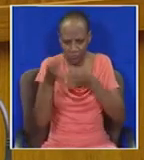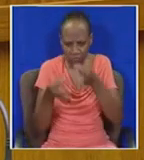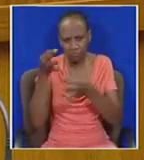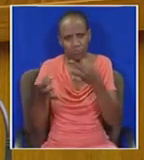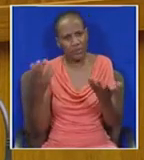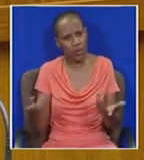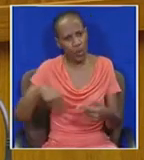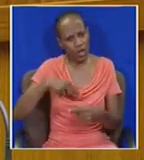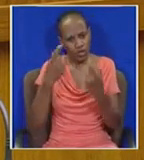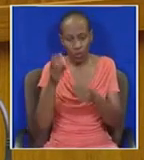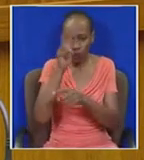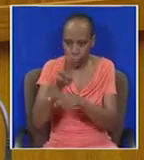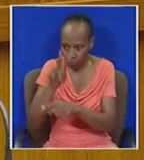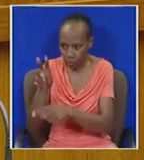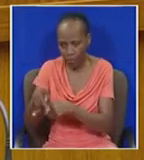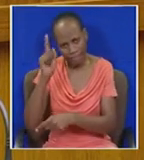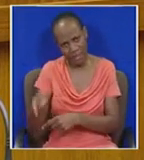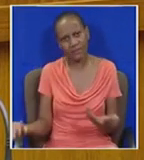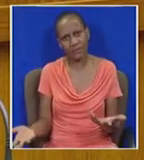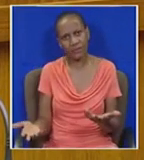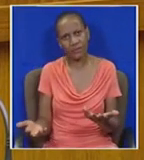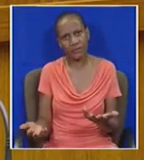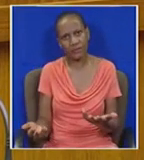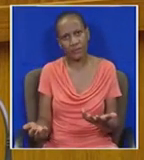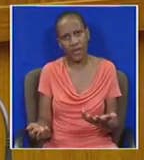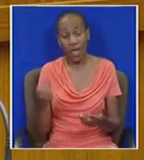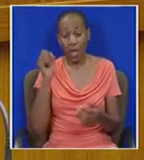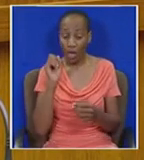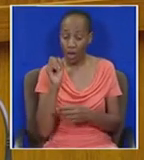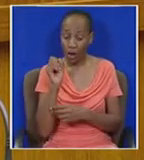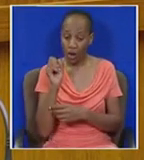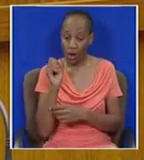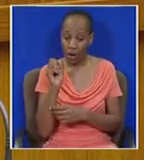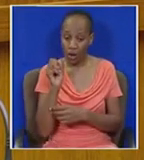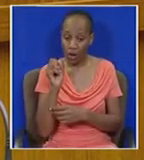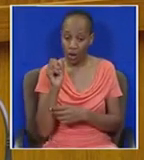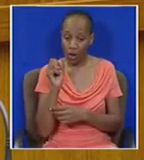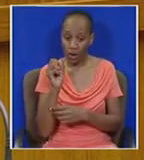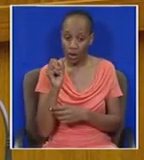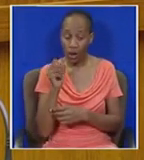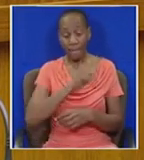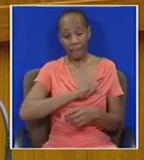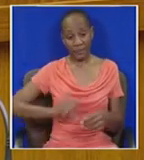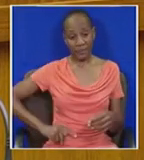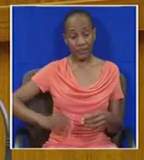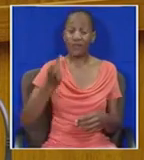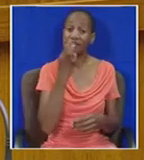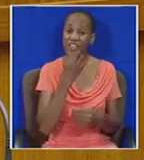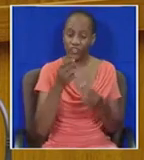even greater oversight and capacity if the objectives of the commitments outlined by the President are to be